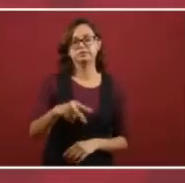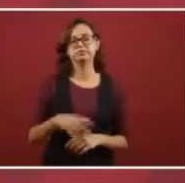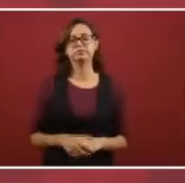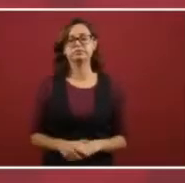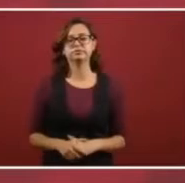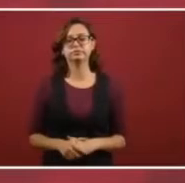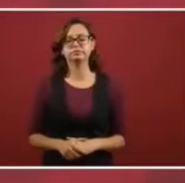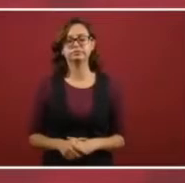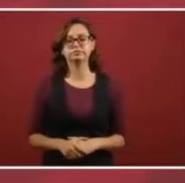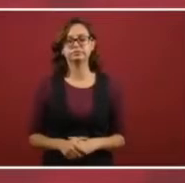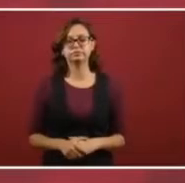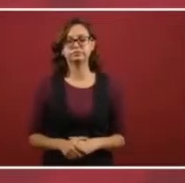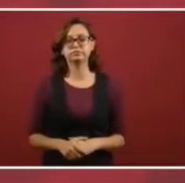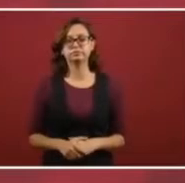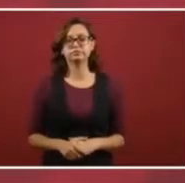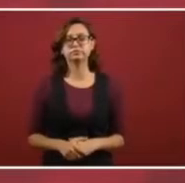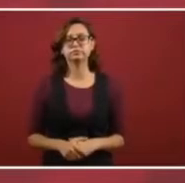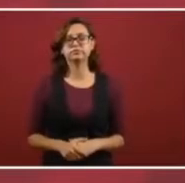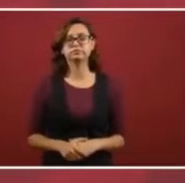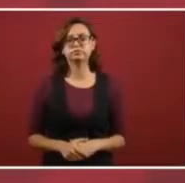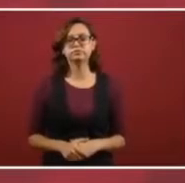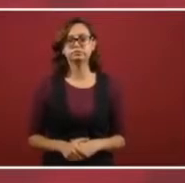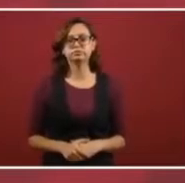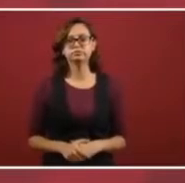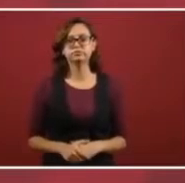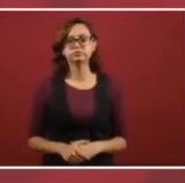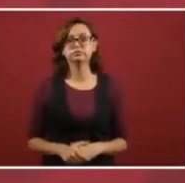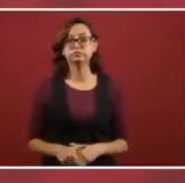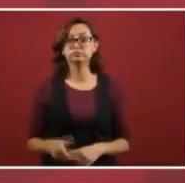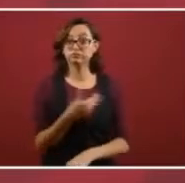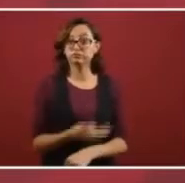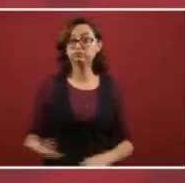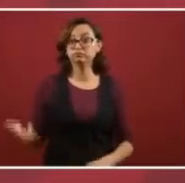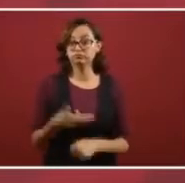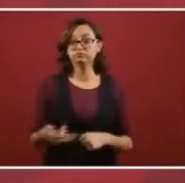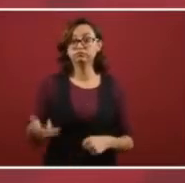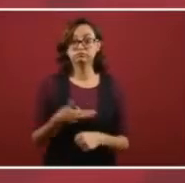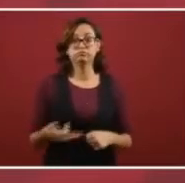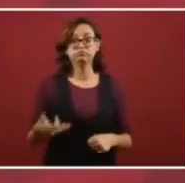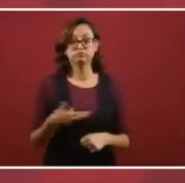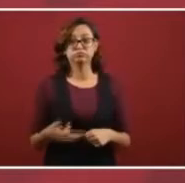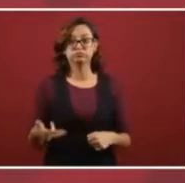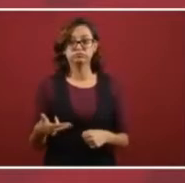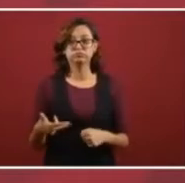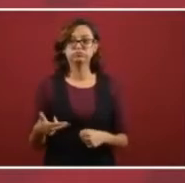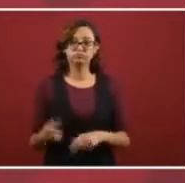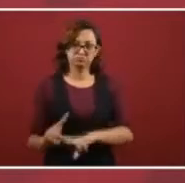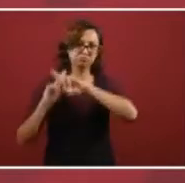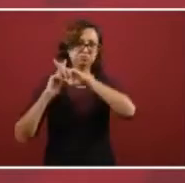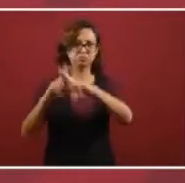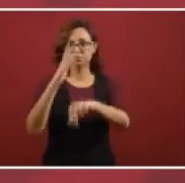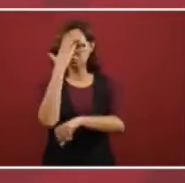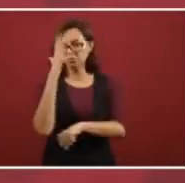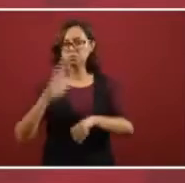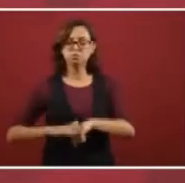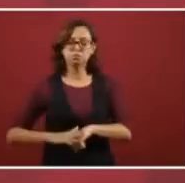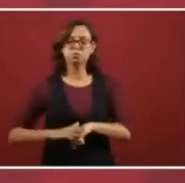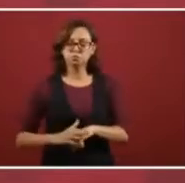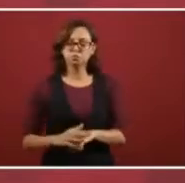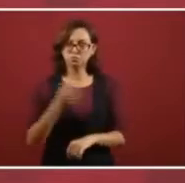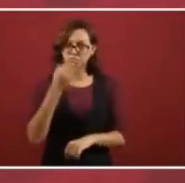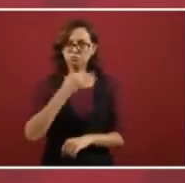the Mexican Revolution. And we are going to organize a very